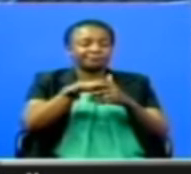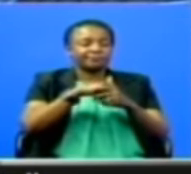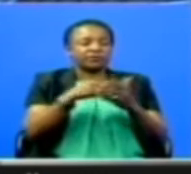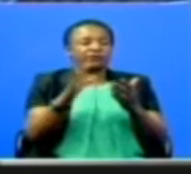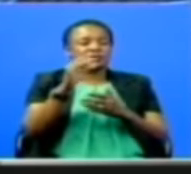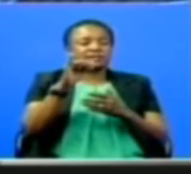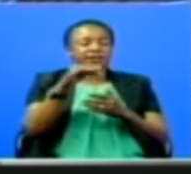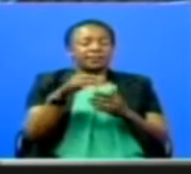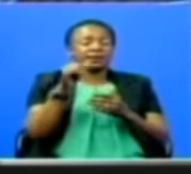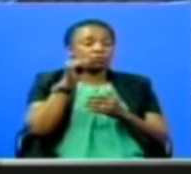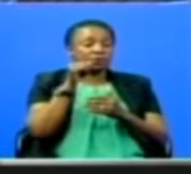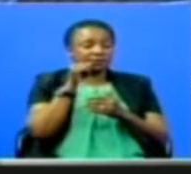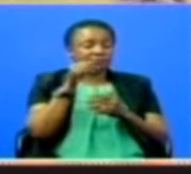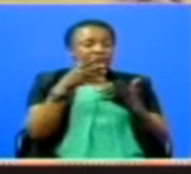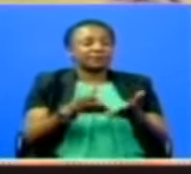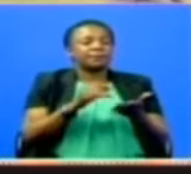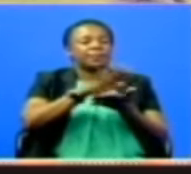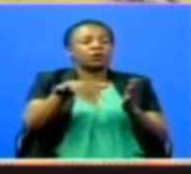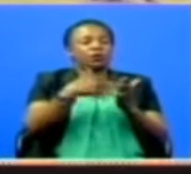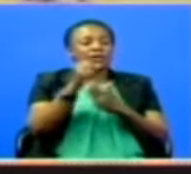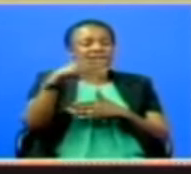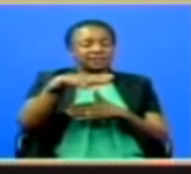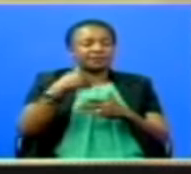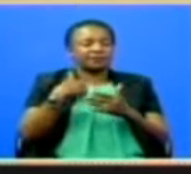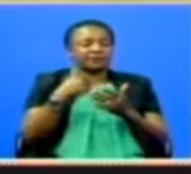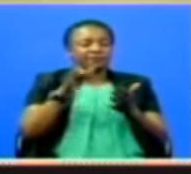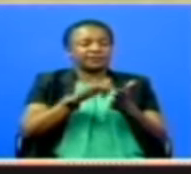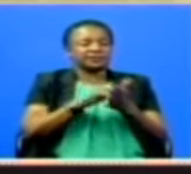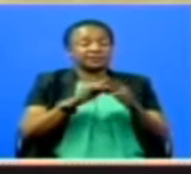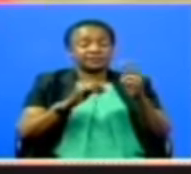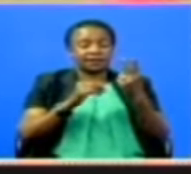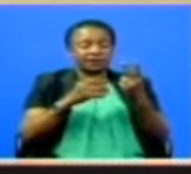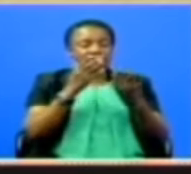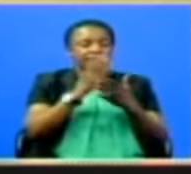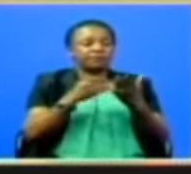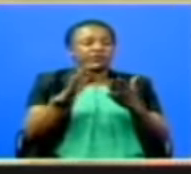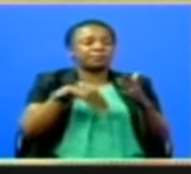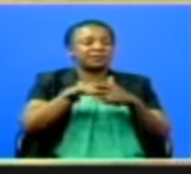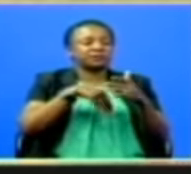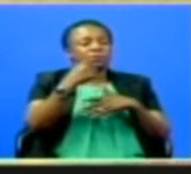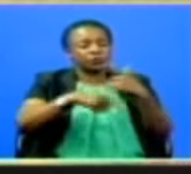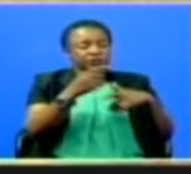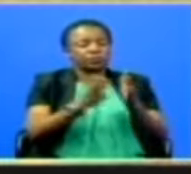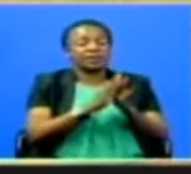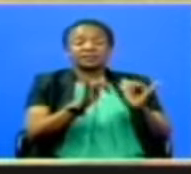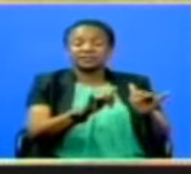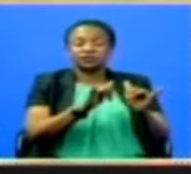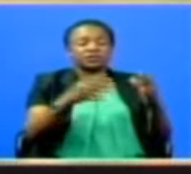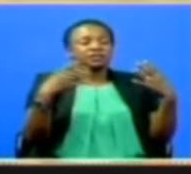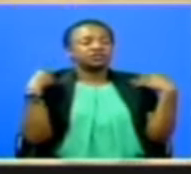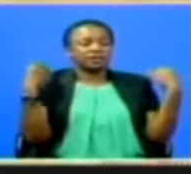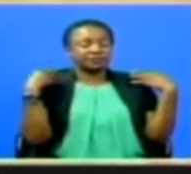side in the United Kingdom. The All-Stars had a goal disallowed in the second half of the match. The team will continue their residential training